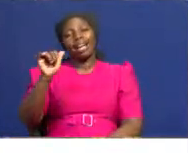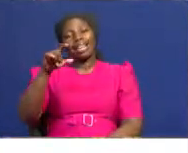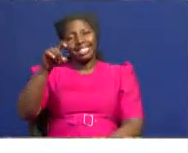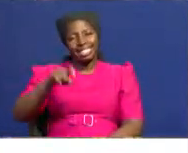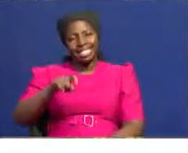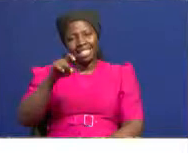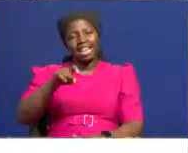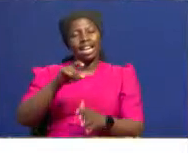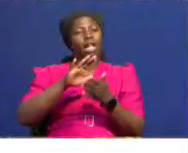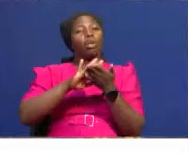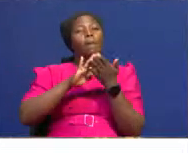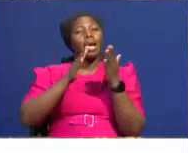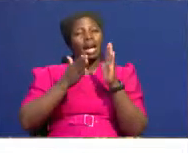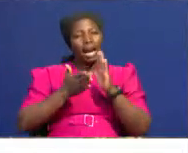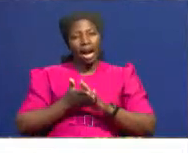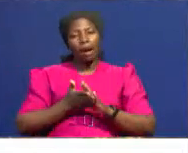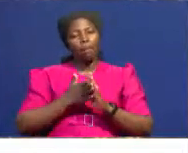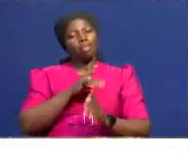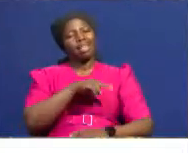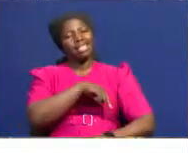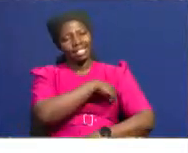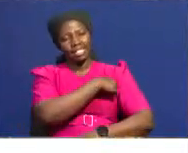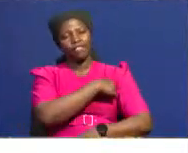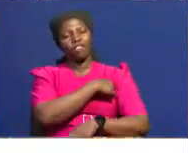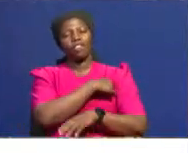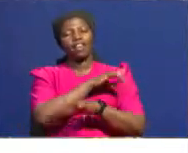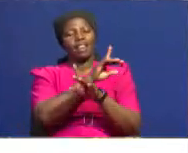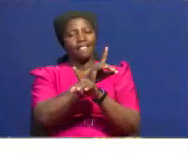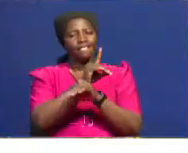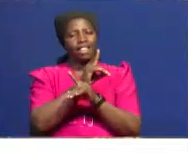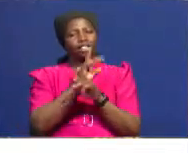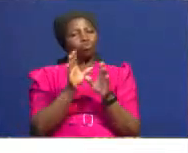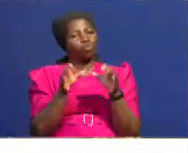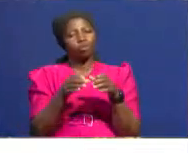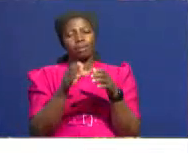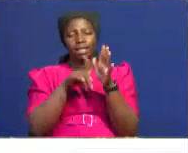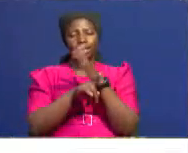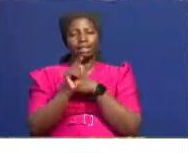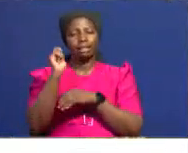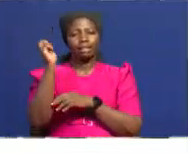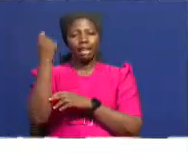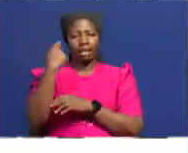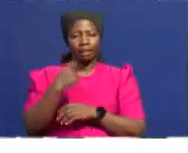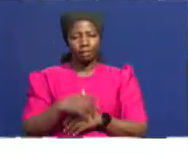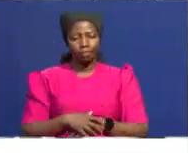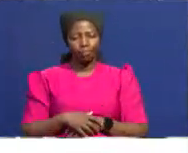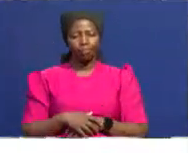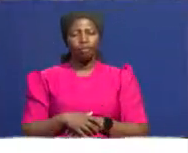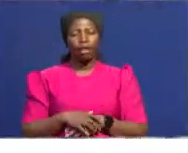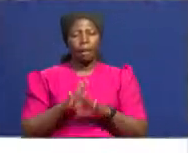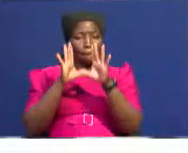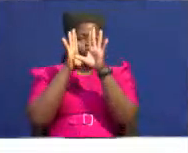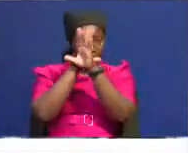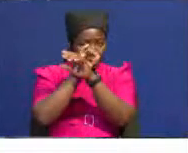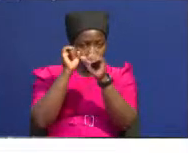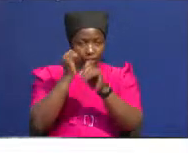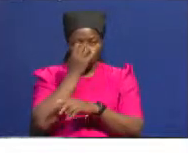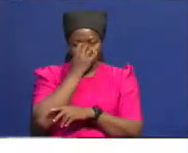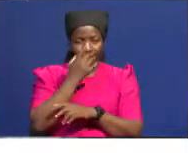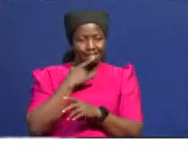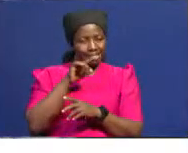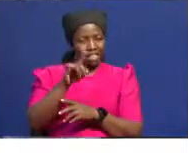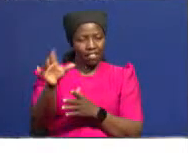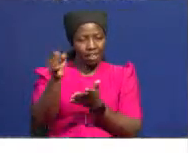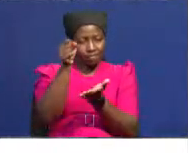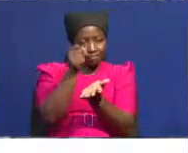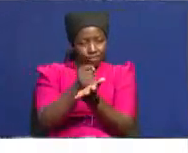be the Chief of Defense Forces of the Republic of Kenya. President Ruto said he appointed the